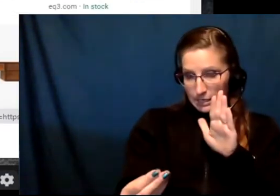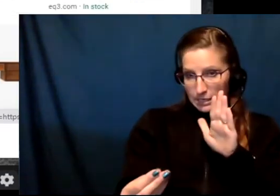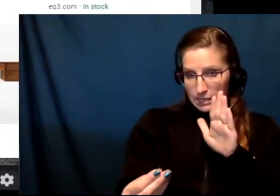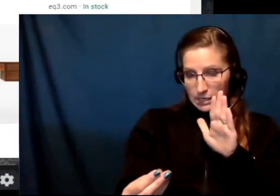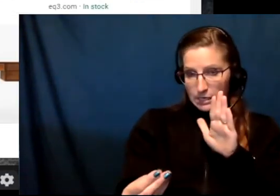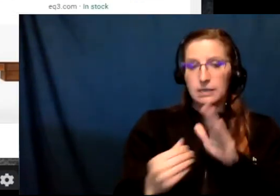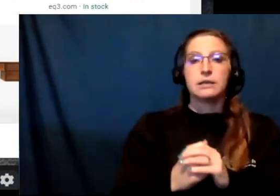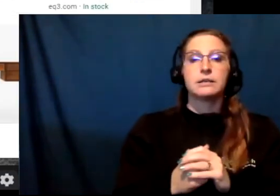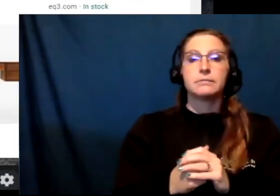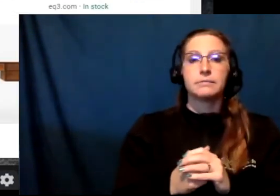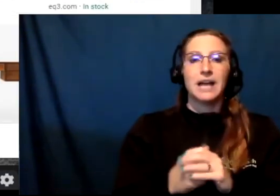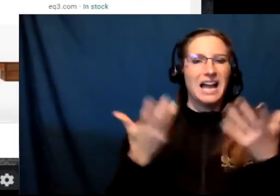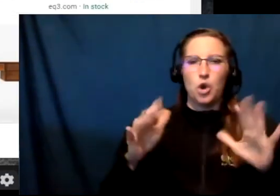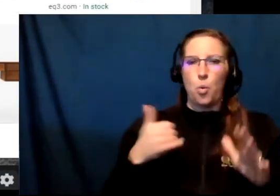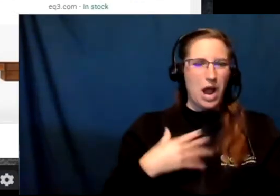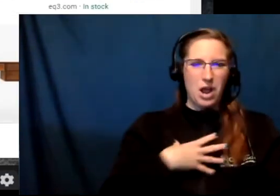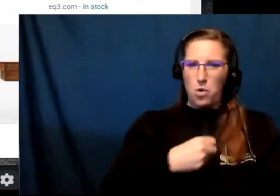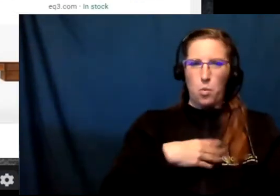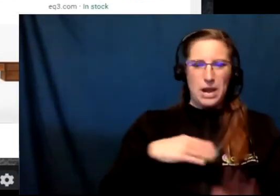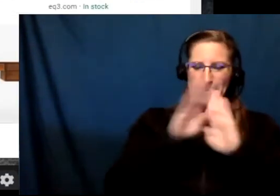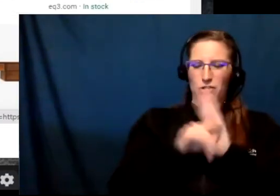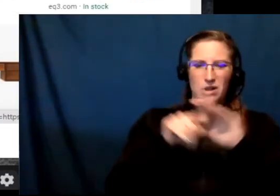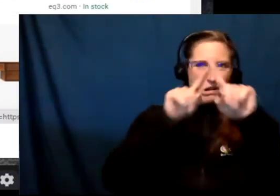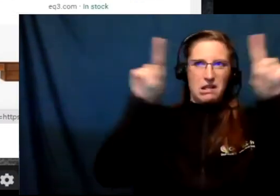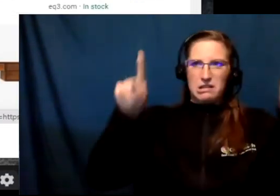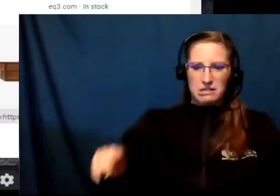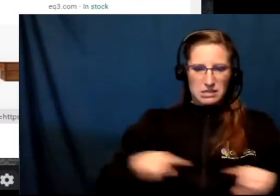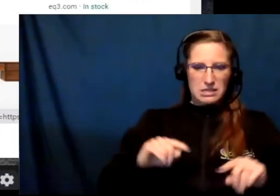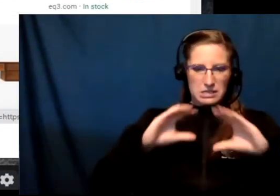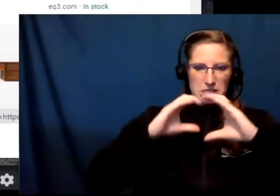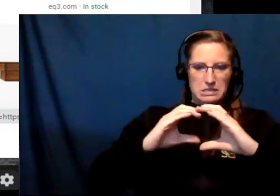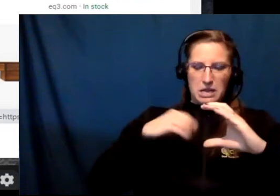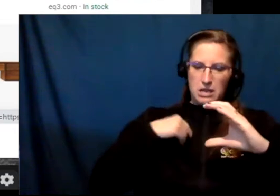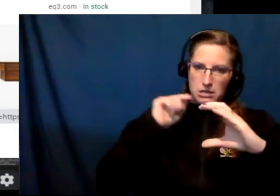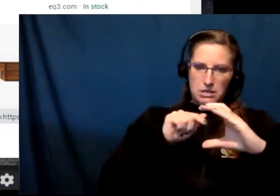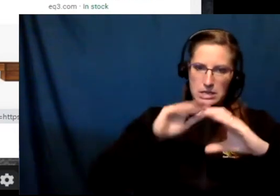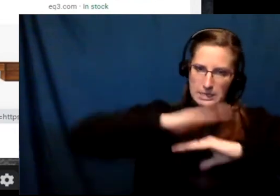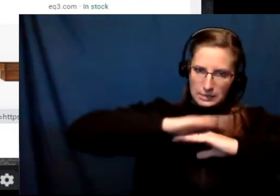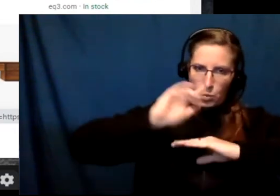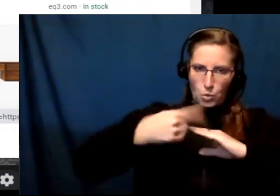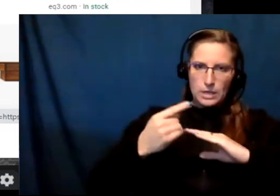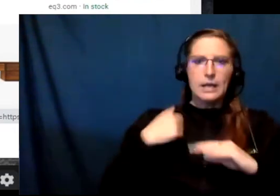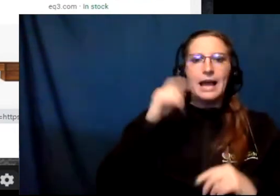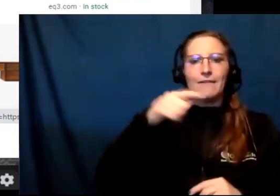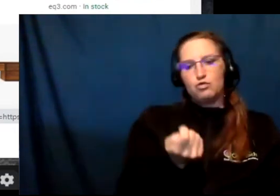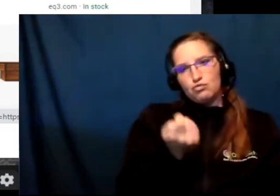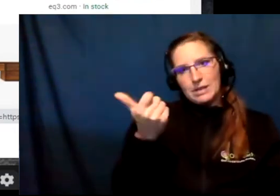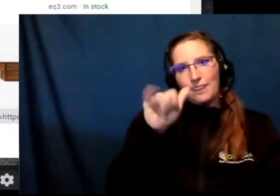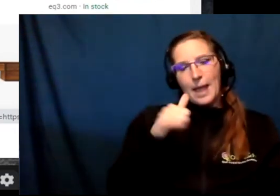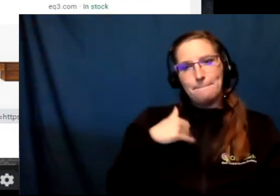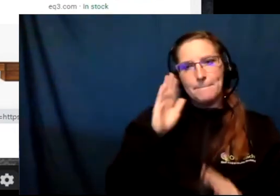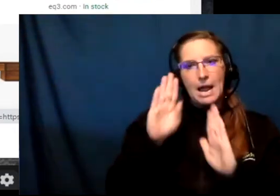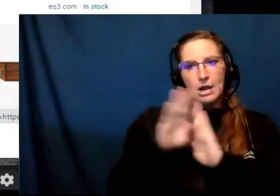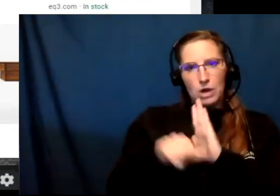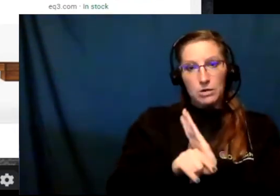we don't want this white background in our classroom, right, we have to remove the background. So the best